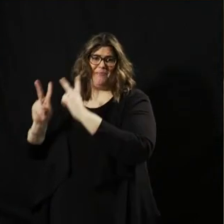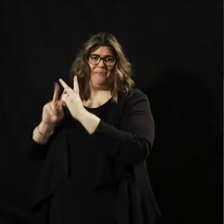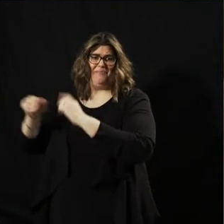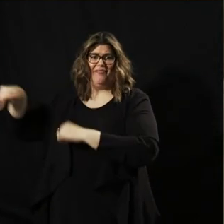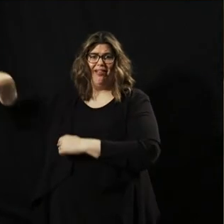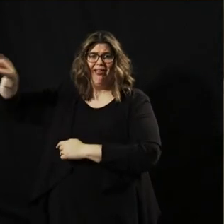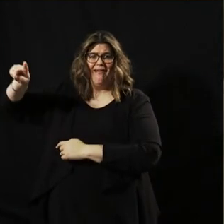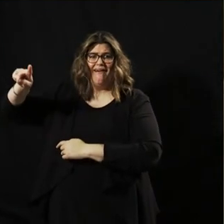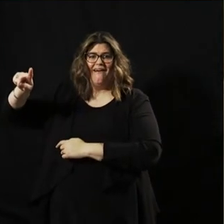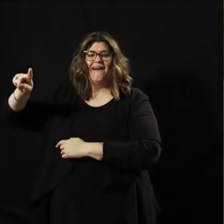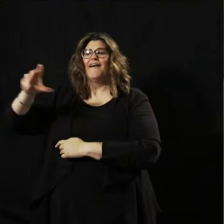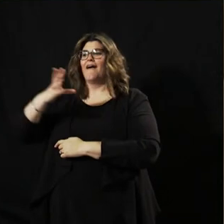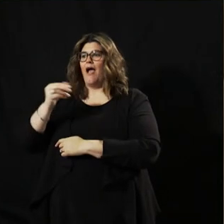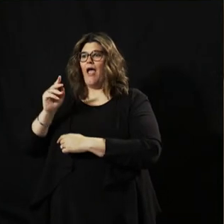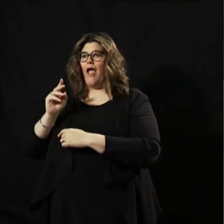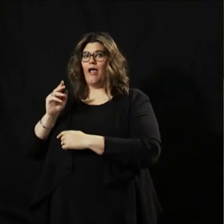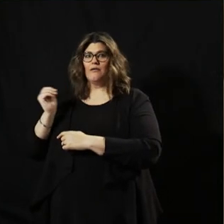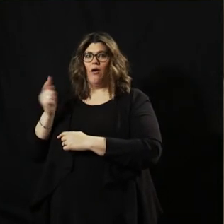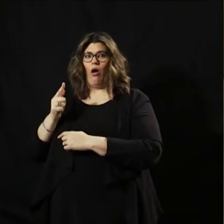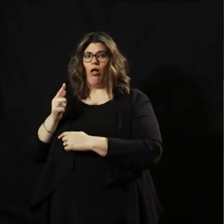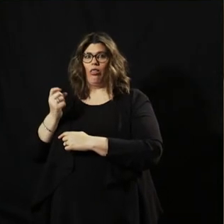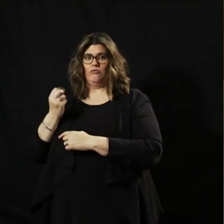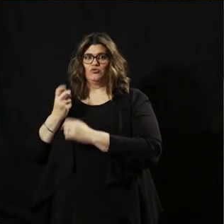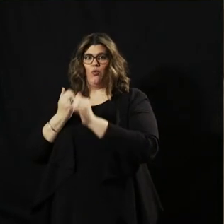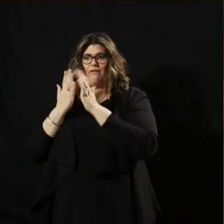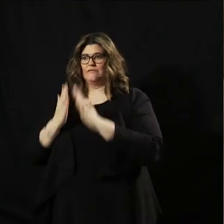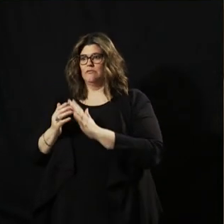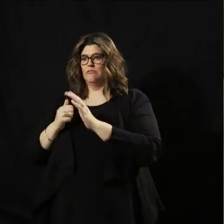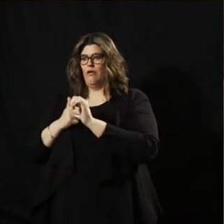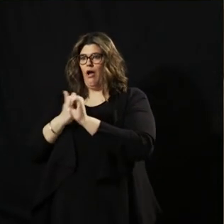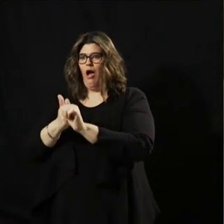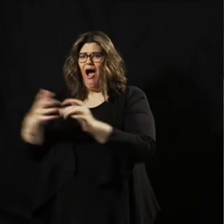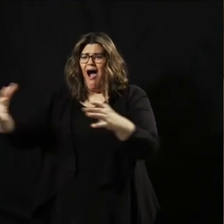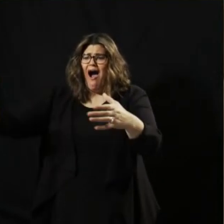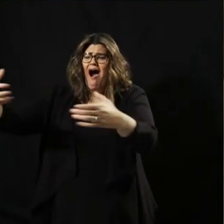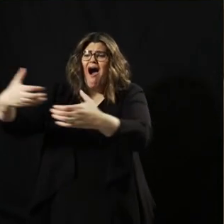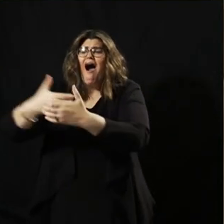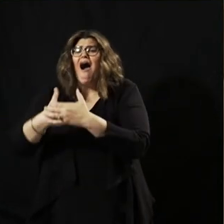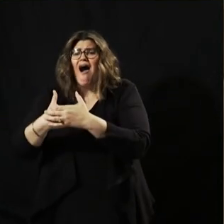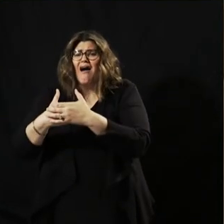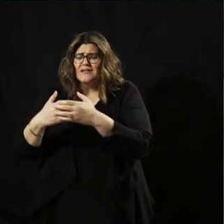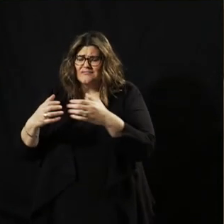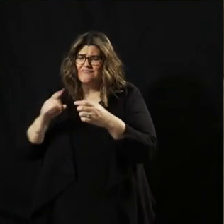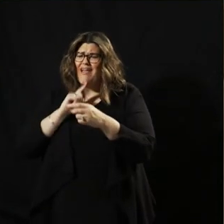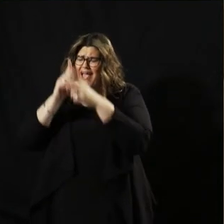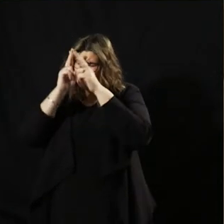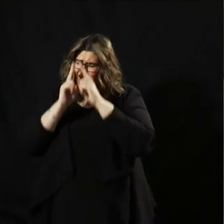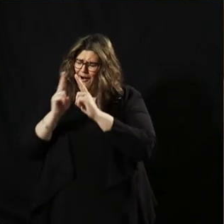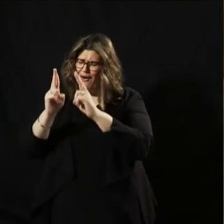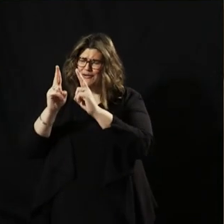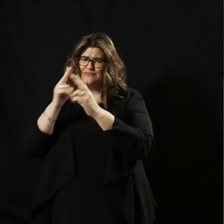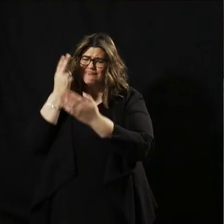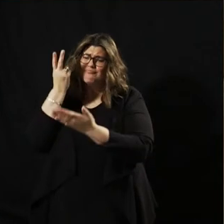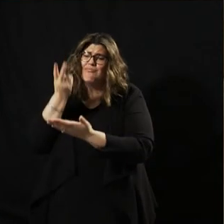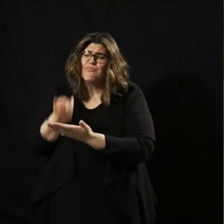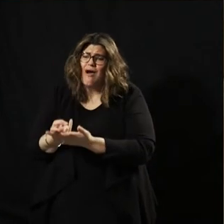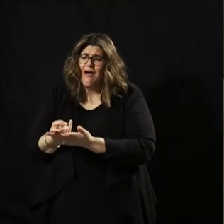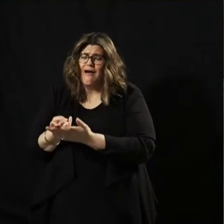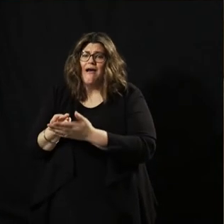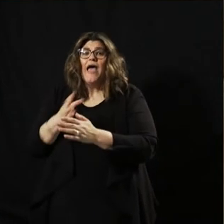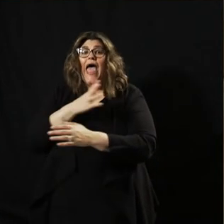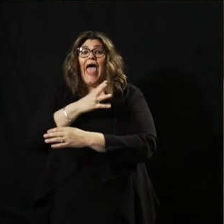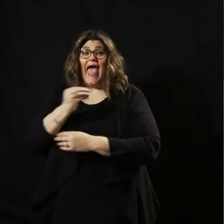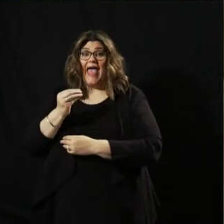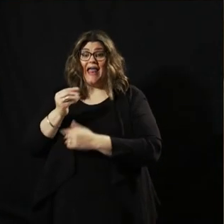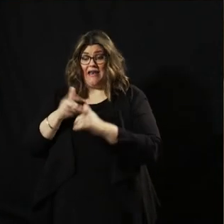They approached, embraced his feet, and did him homage.